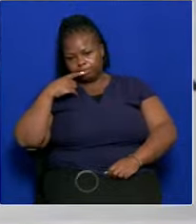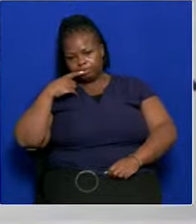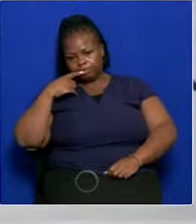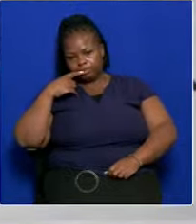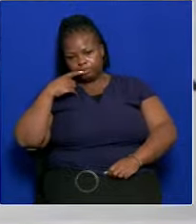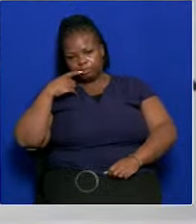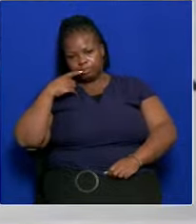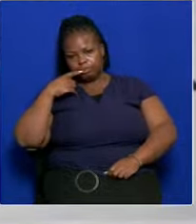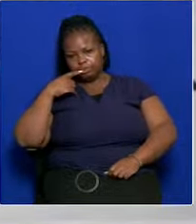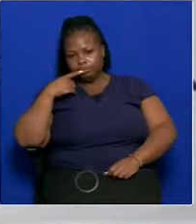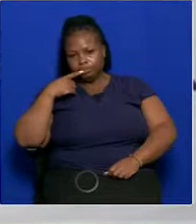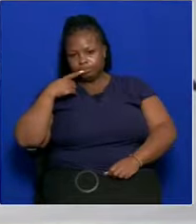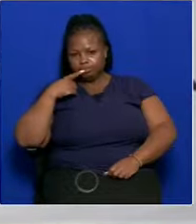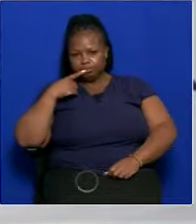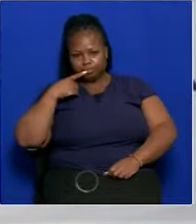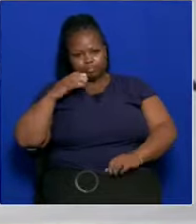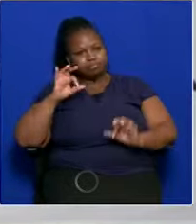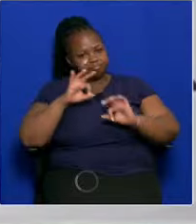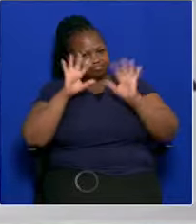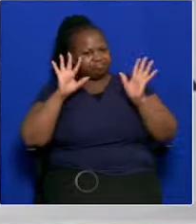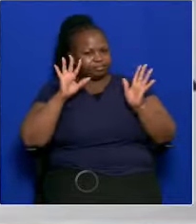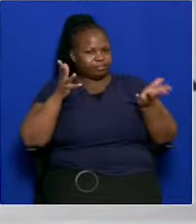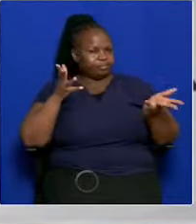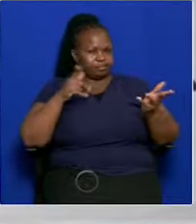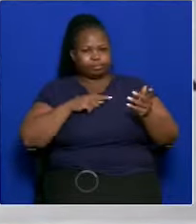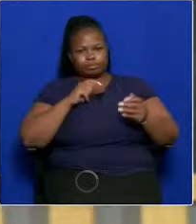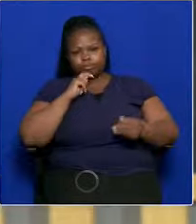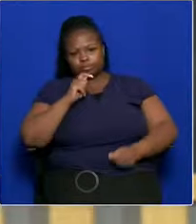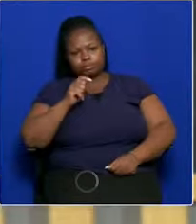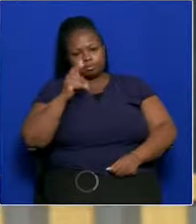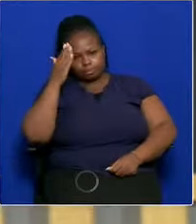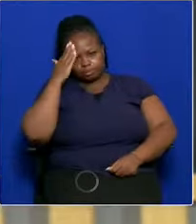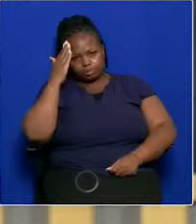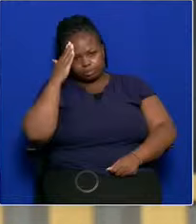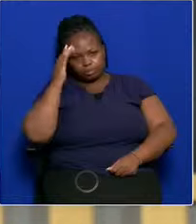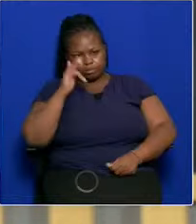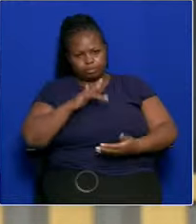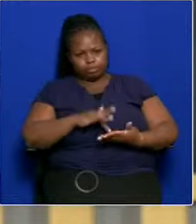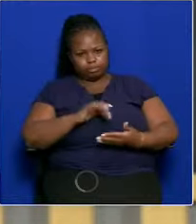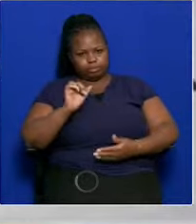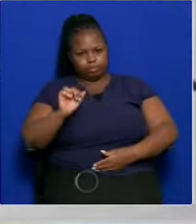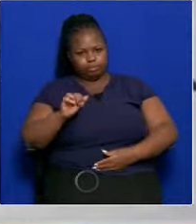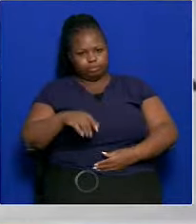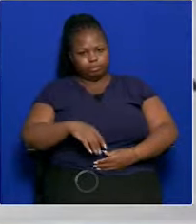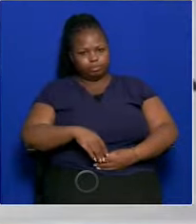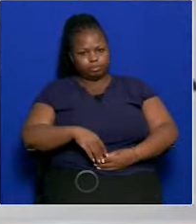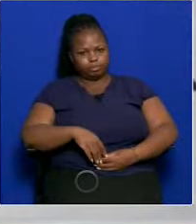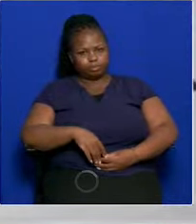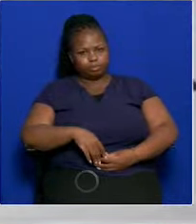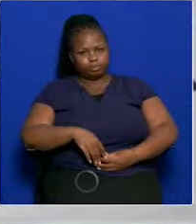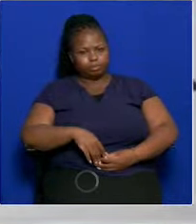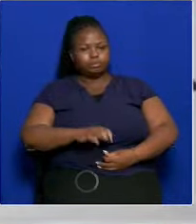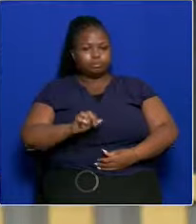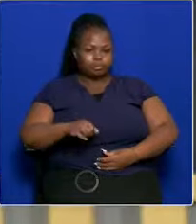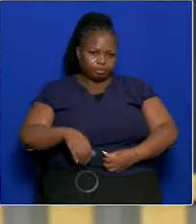given that he knows your position in the SAPS? Yes, Commissioner. Yes.